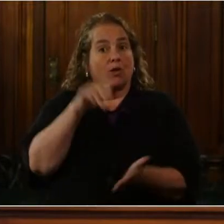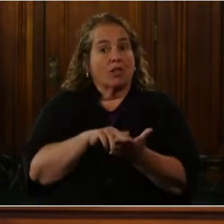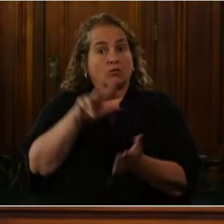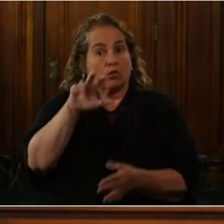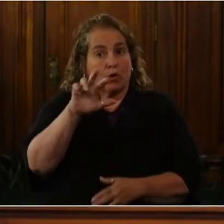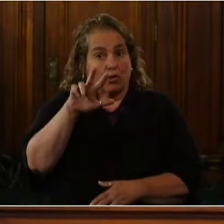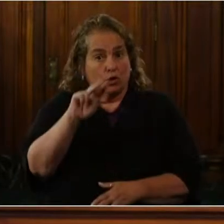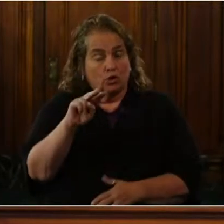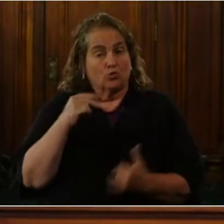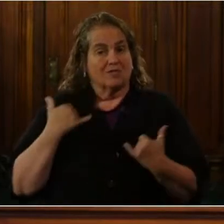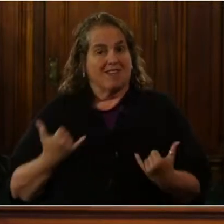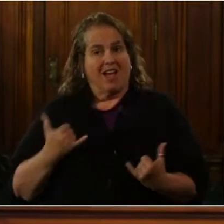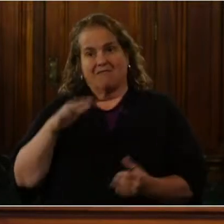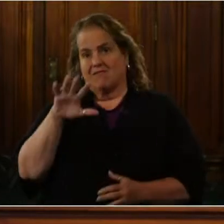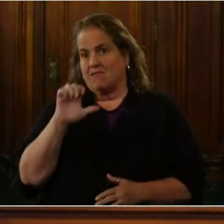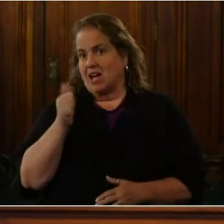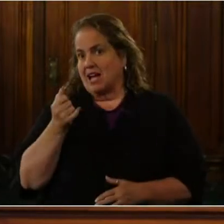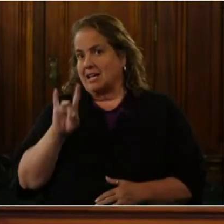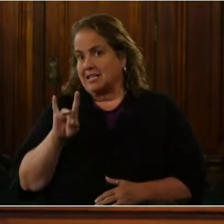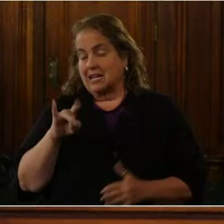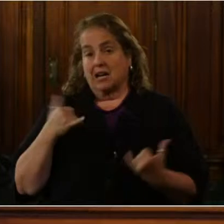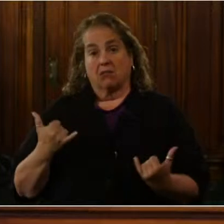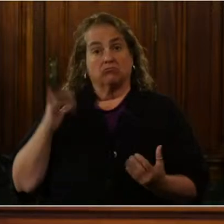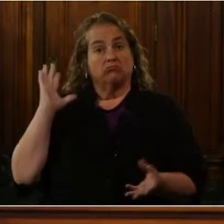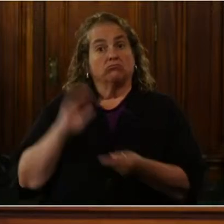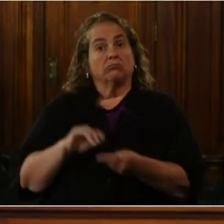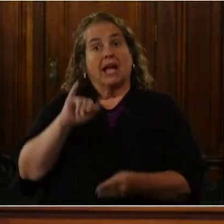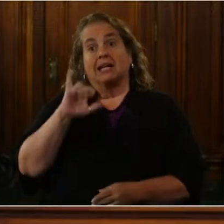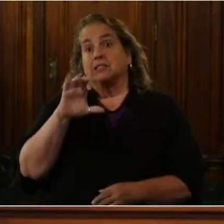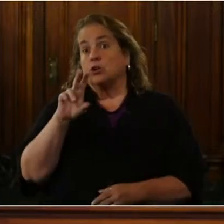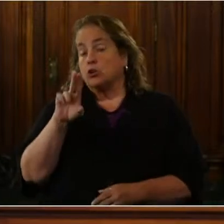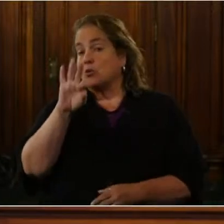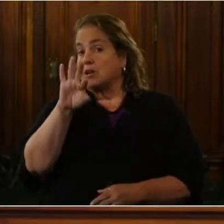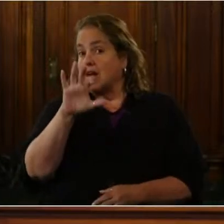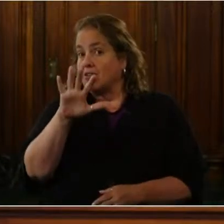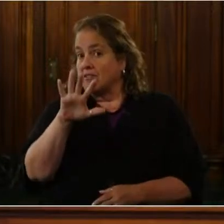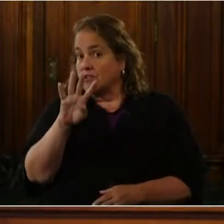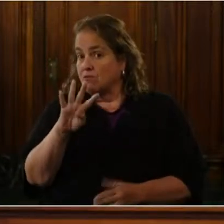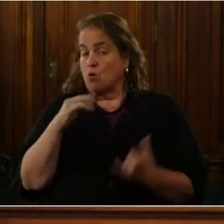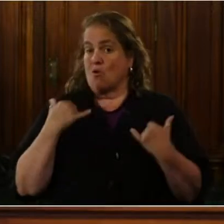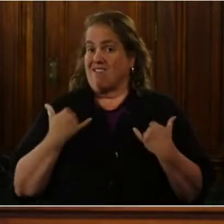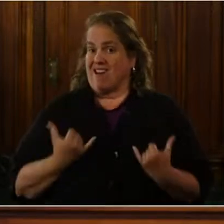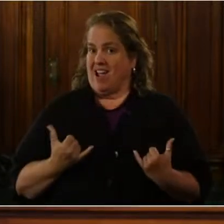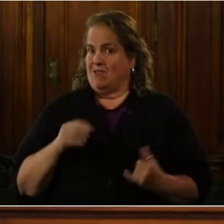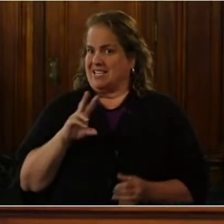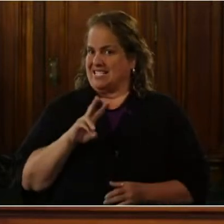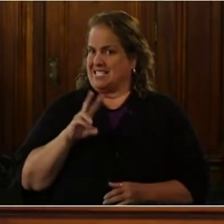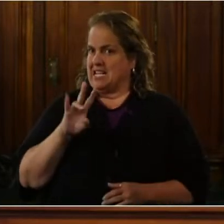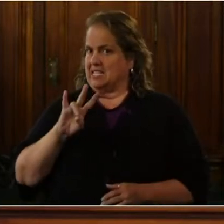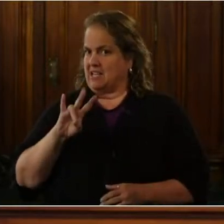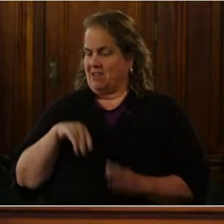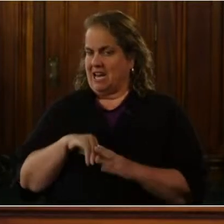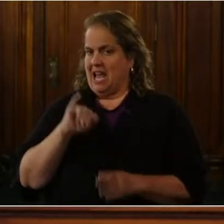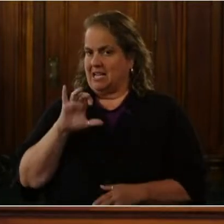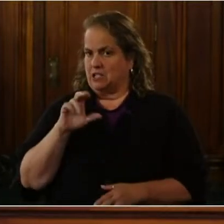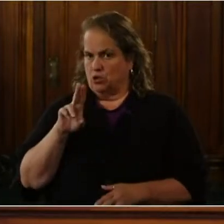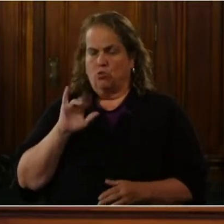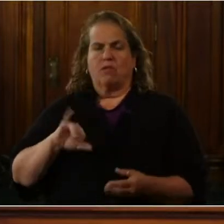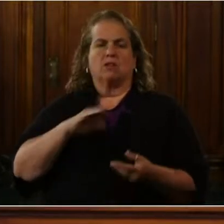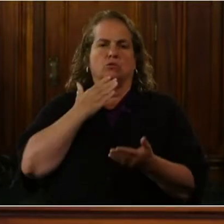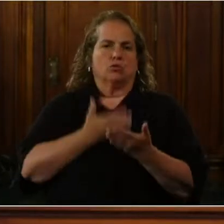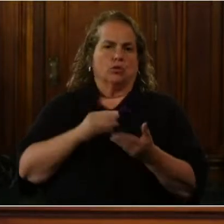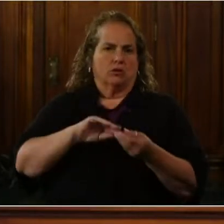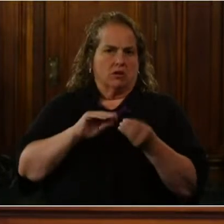currently 518. Ever in the ICU, 954, currently 67. It's a very good